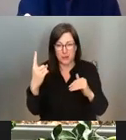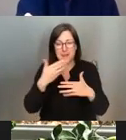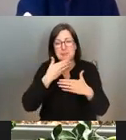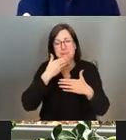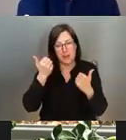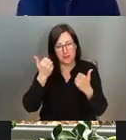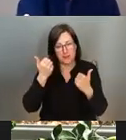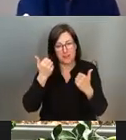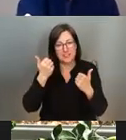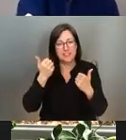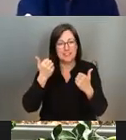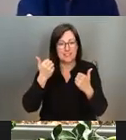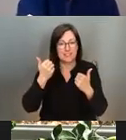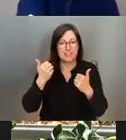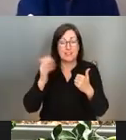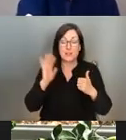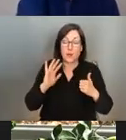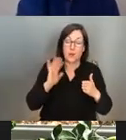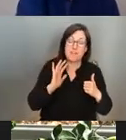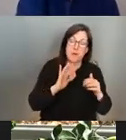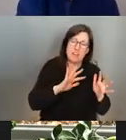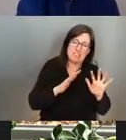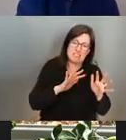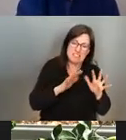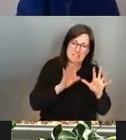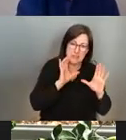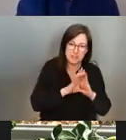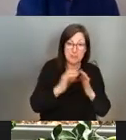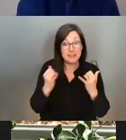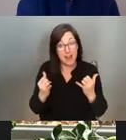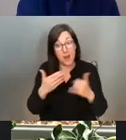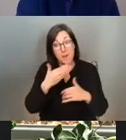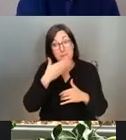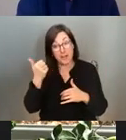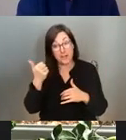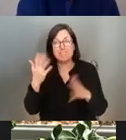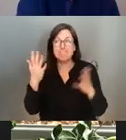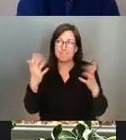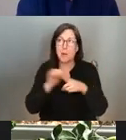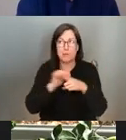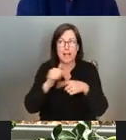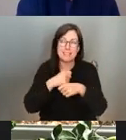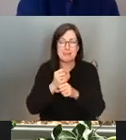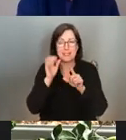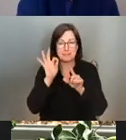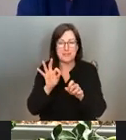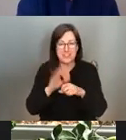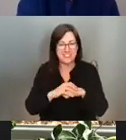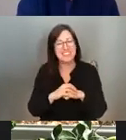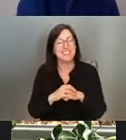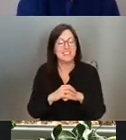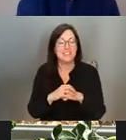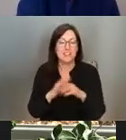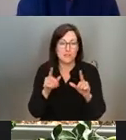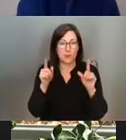This shows that practice makes perfect. And certainly now we have better picture quality, and that certainly helps in every single